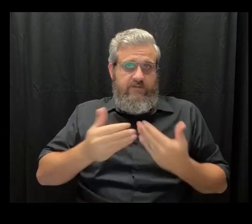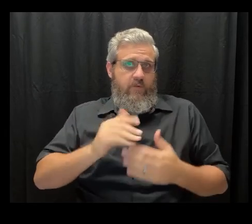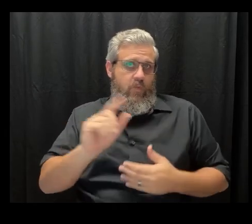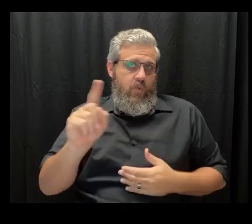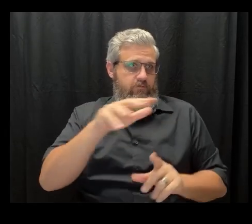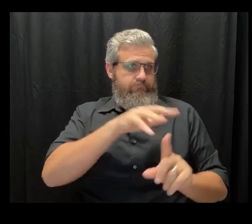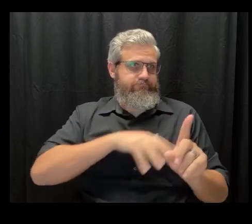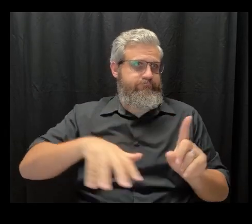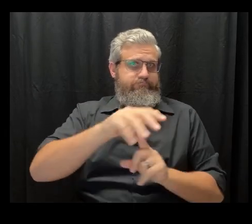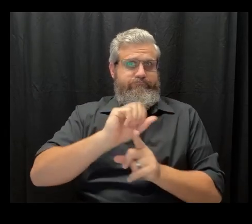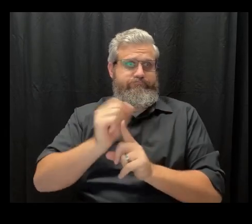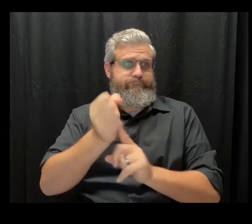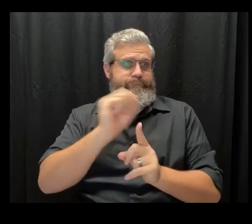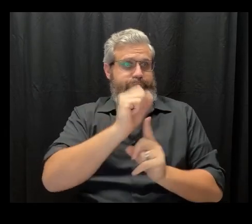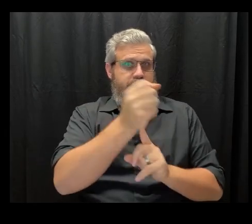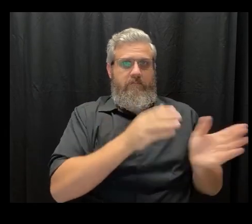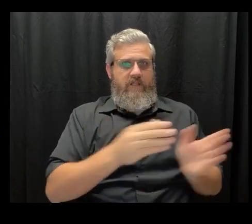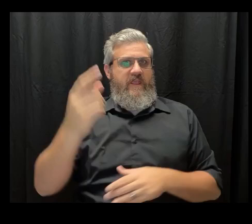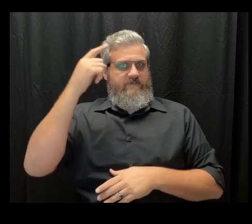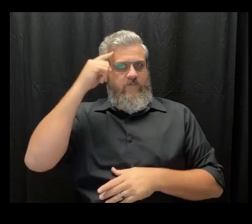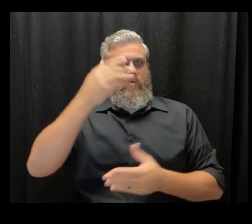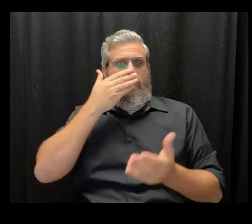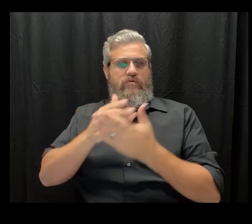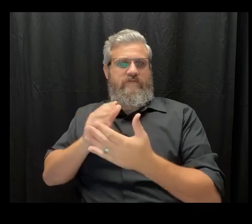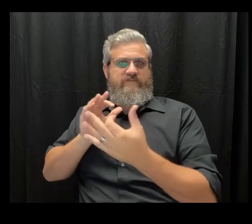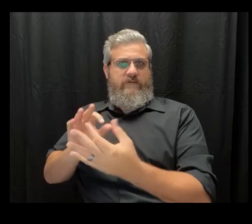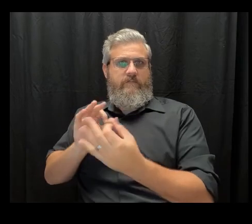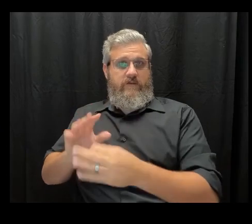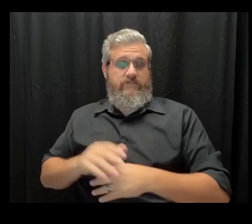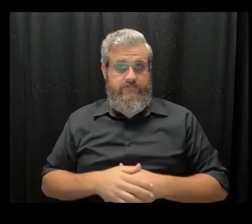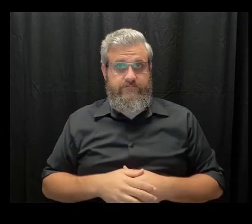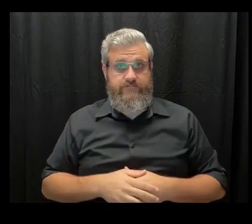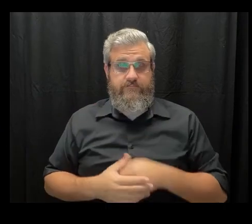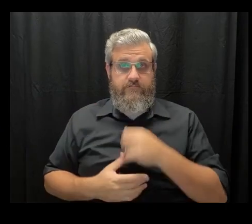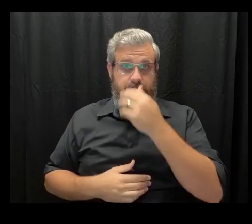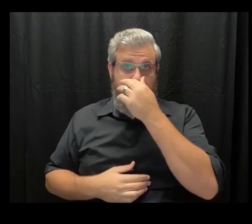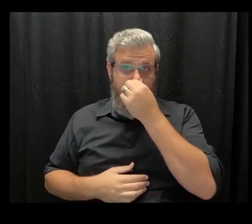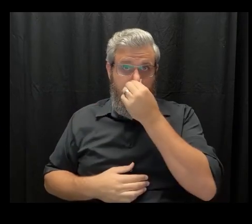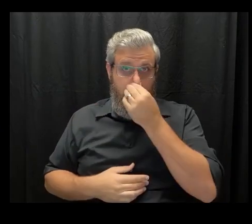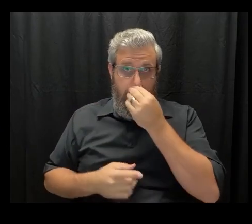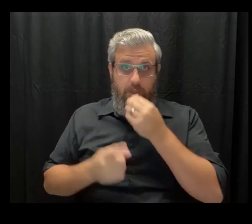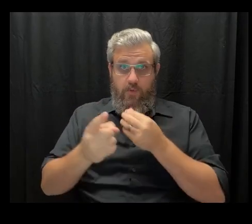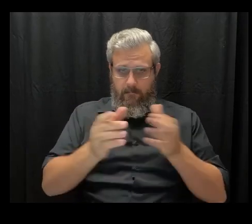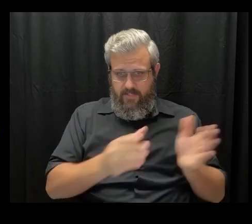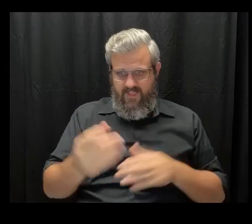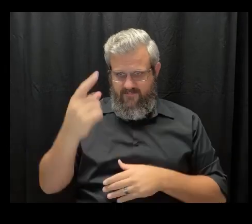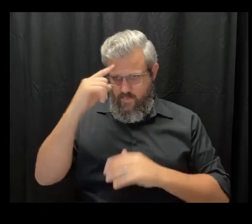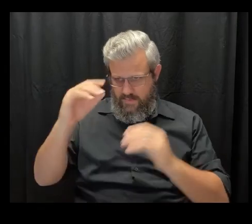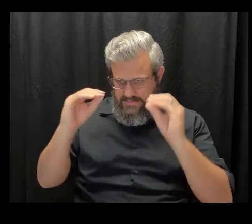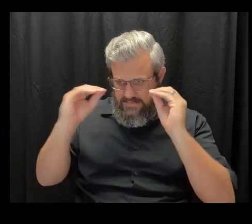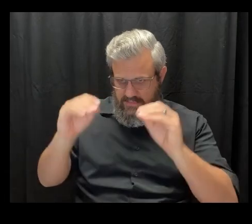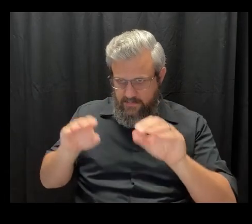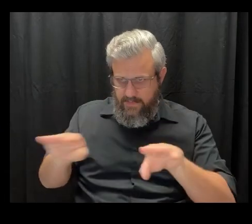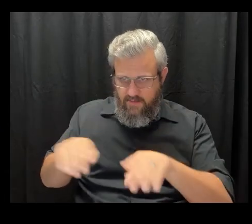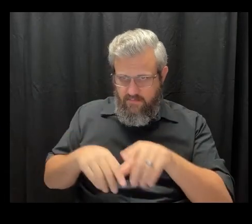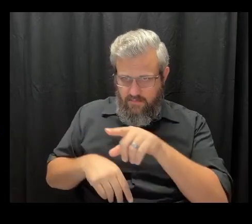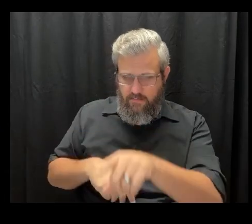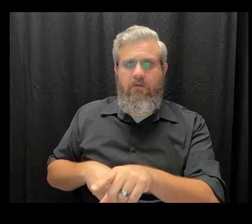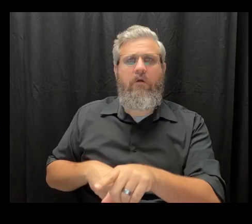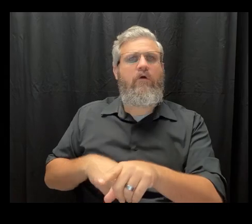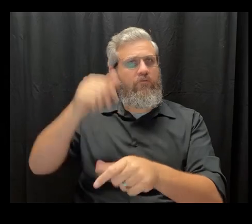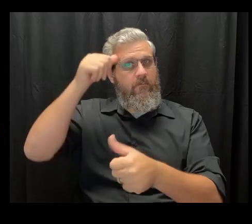As you're planning how to teach replacement behaviors, also consider if the student isn't demonstrating the skill or the